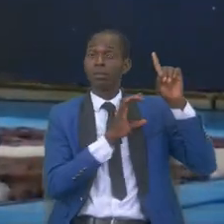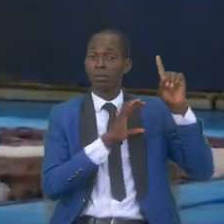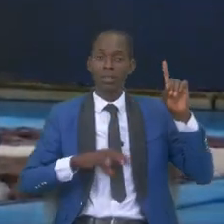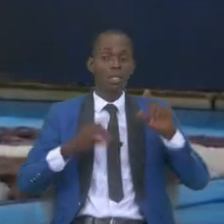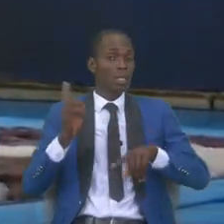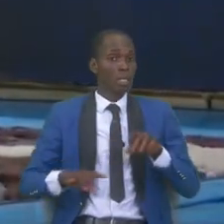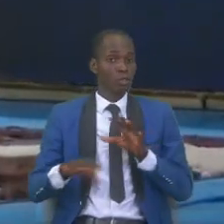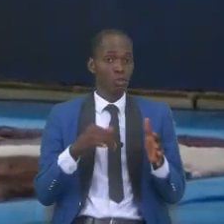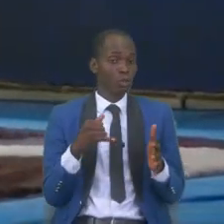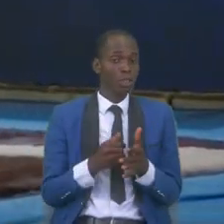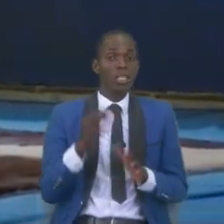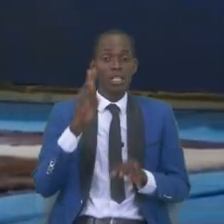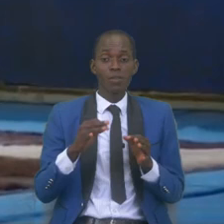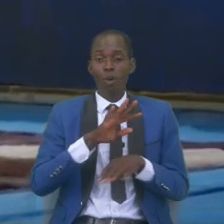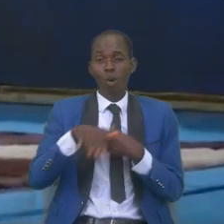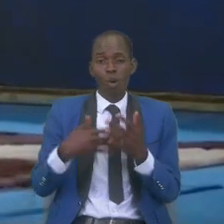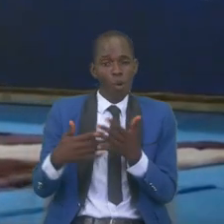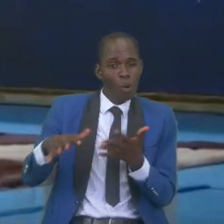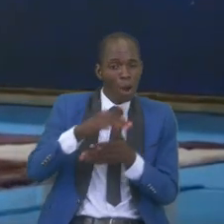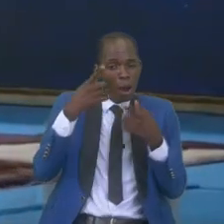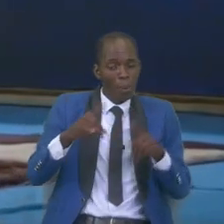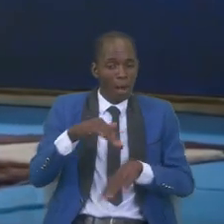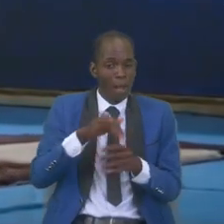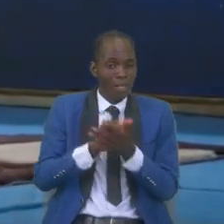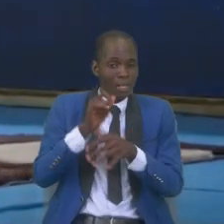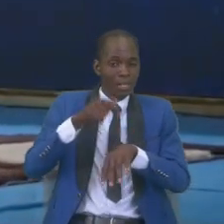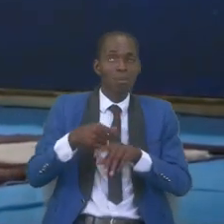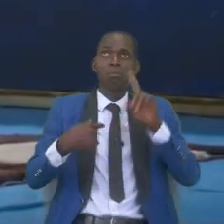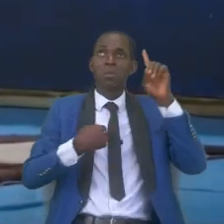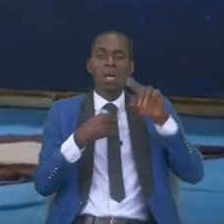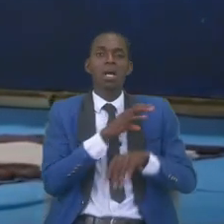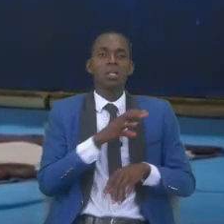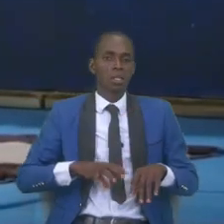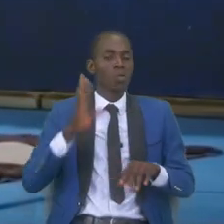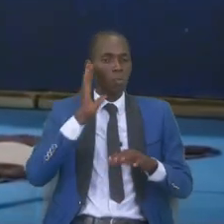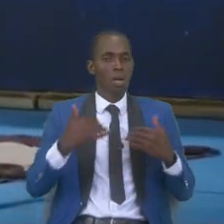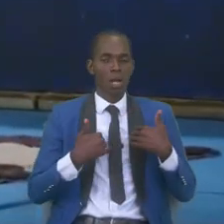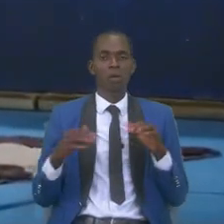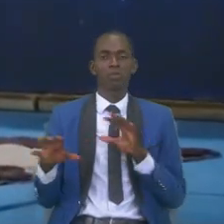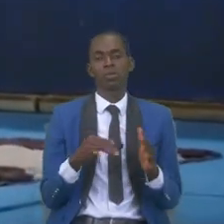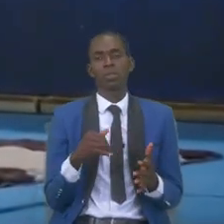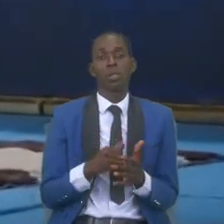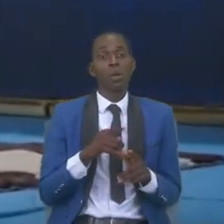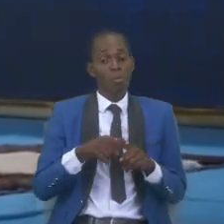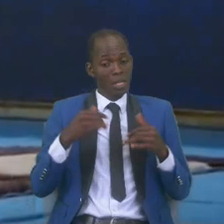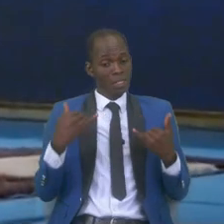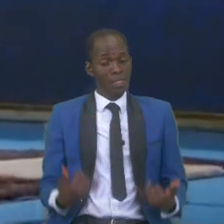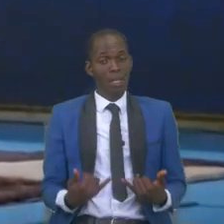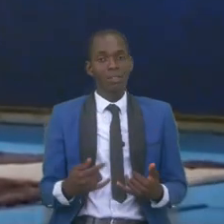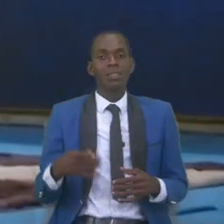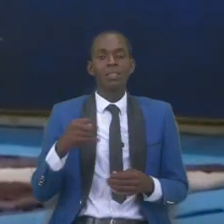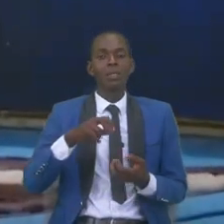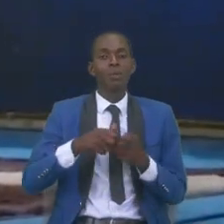that time. But because those things were not here at that time, they are now here. And because they are now here,